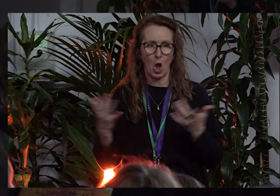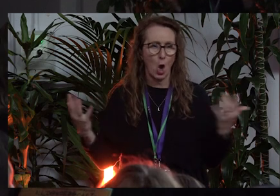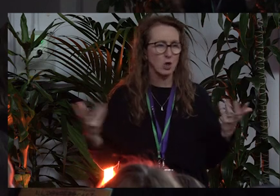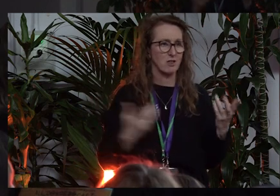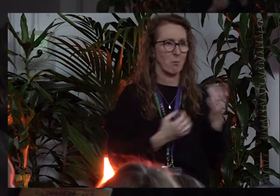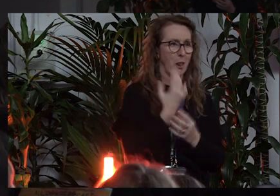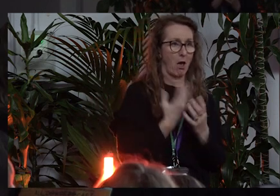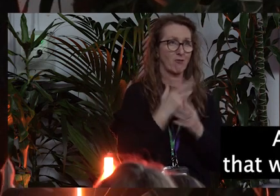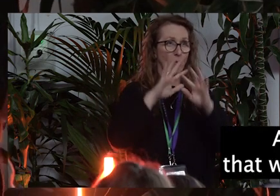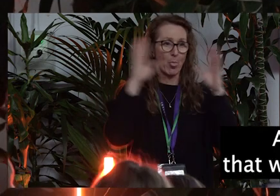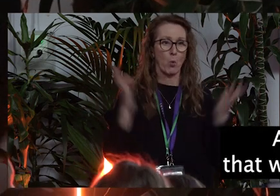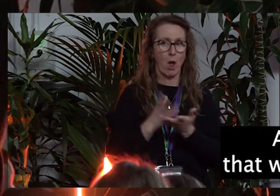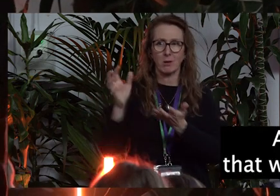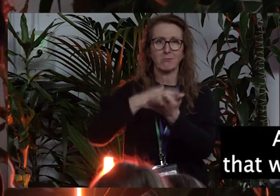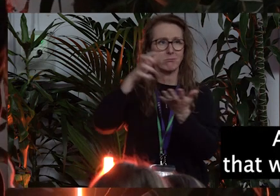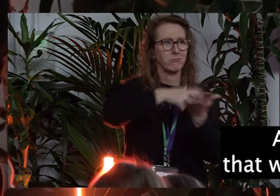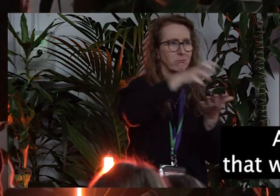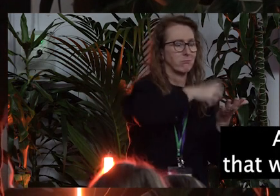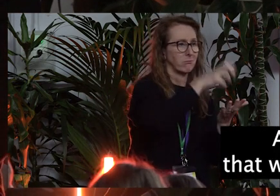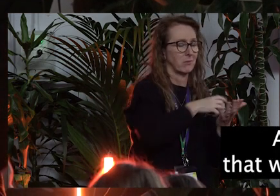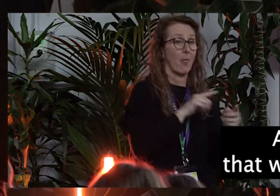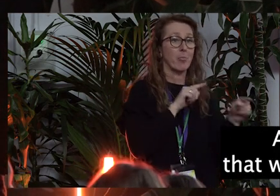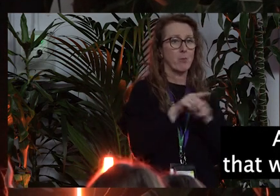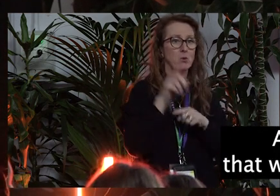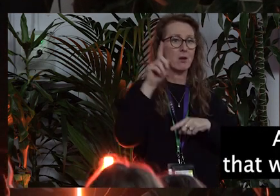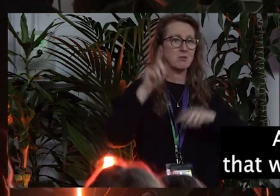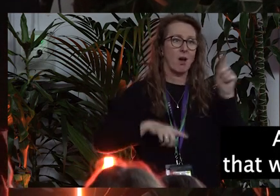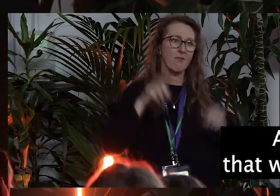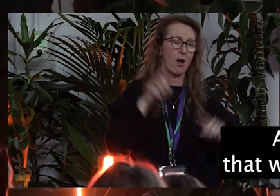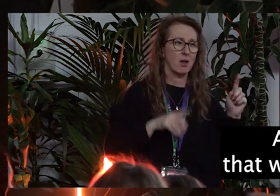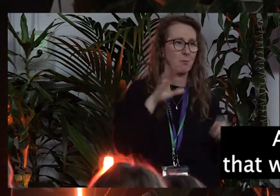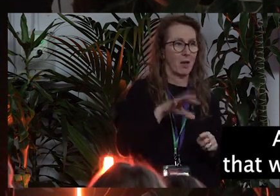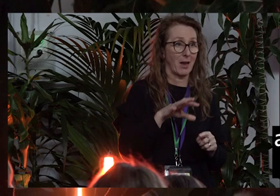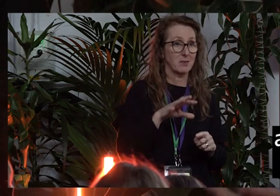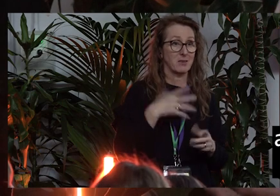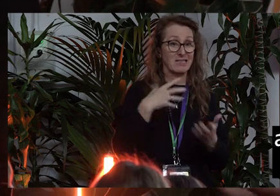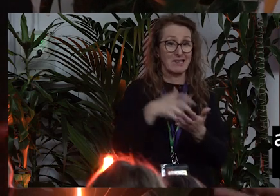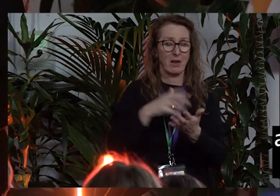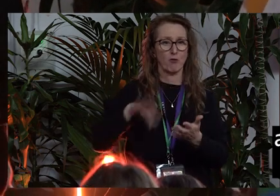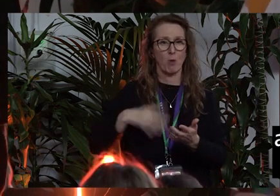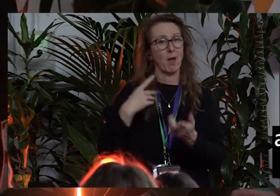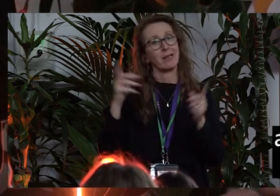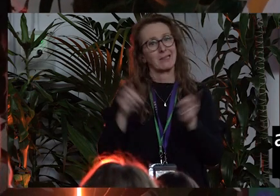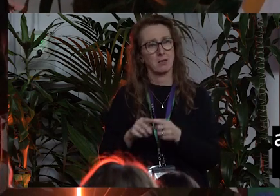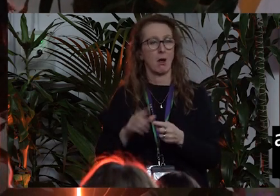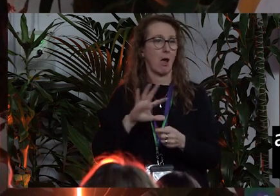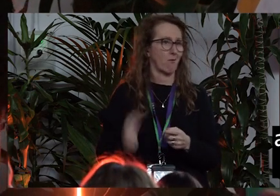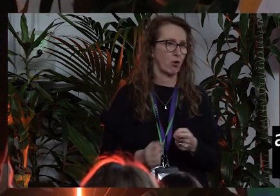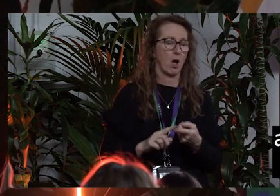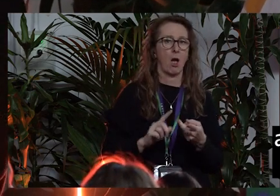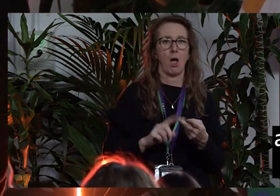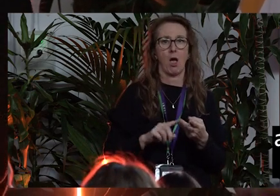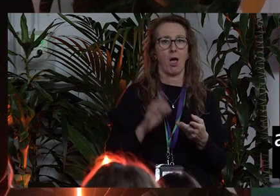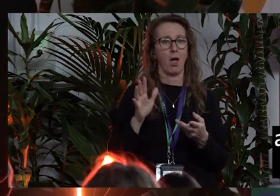life from across the world. And the most diverse places that we're stealing that plant life from are places like India, Africa,